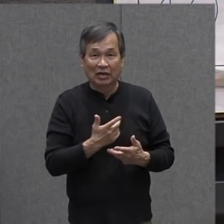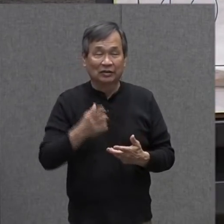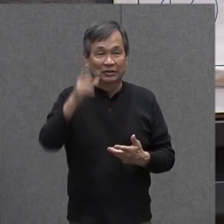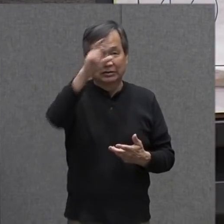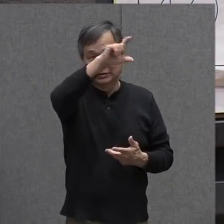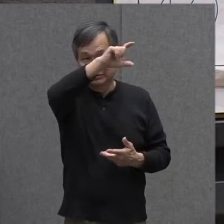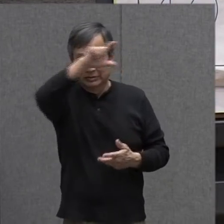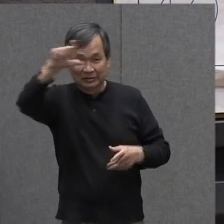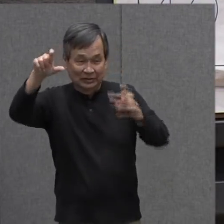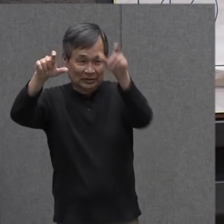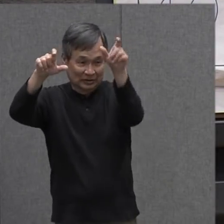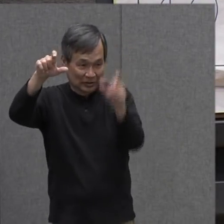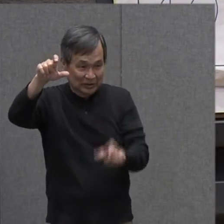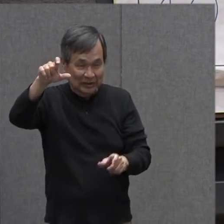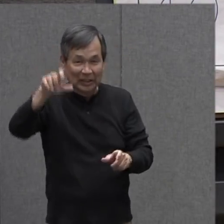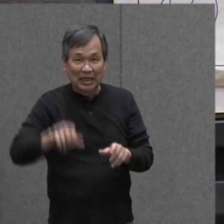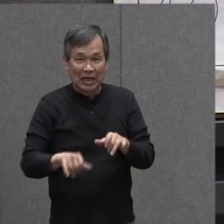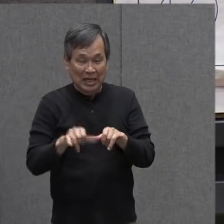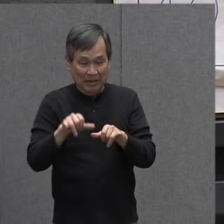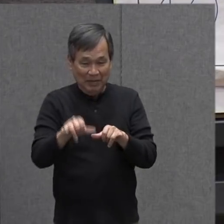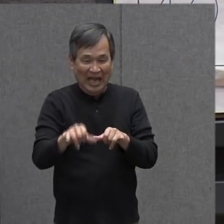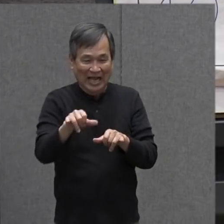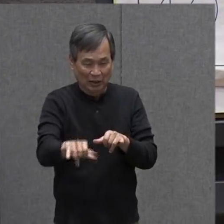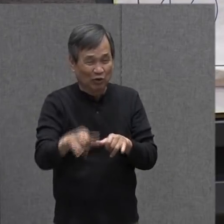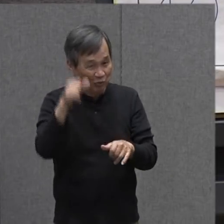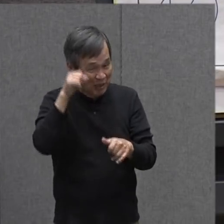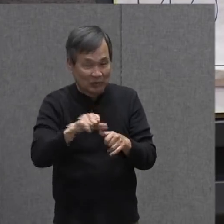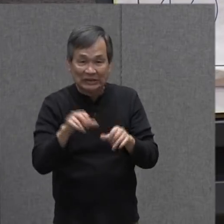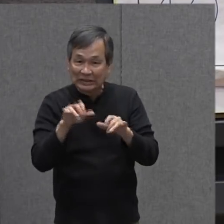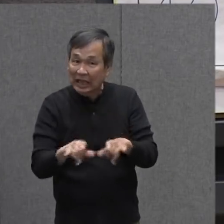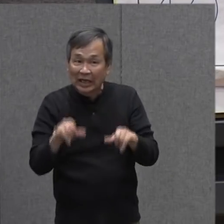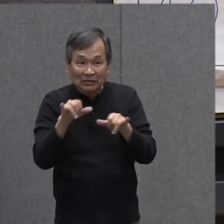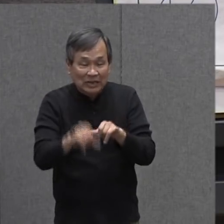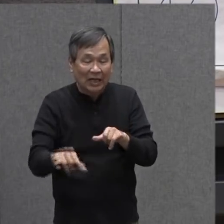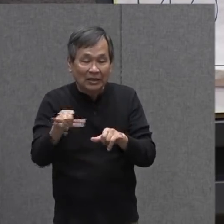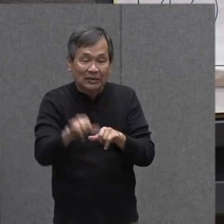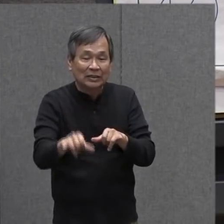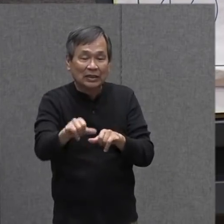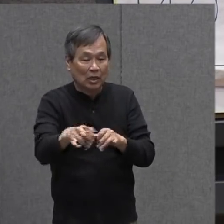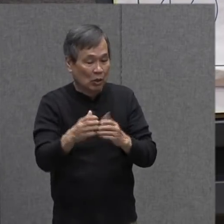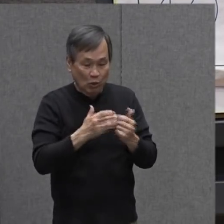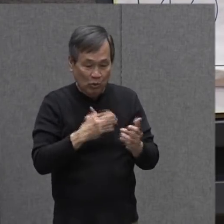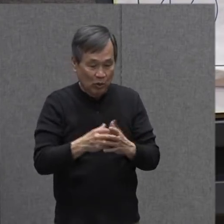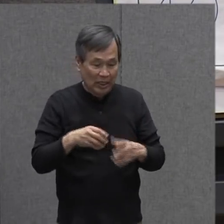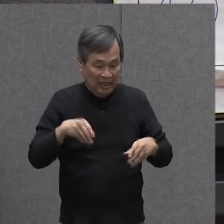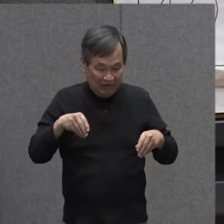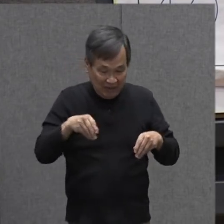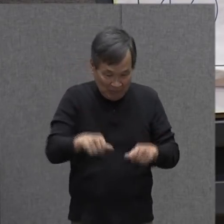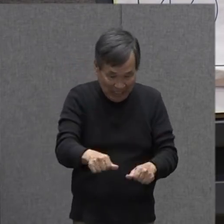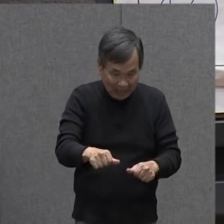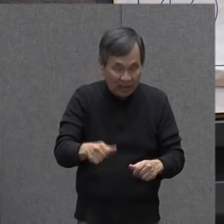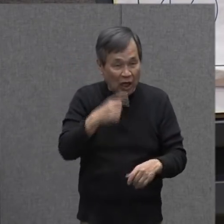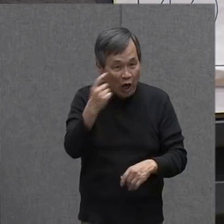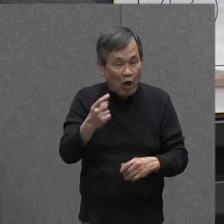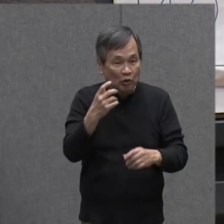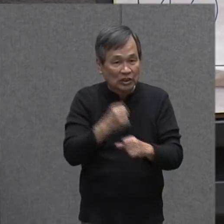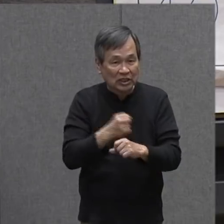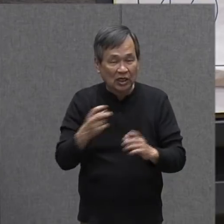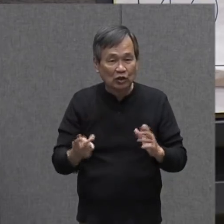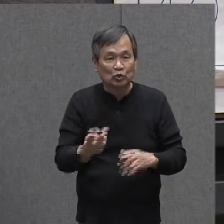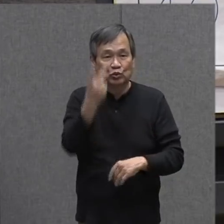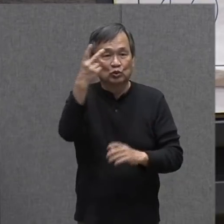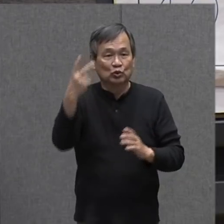Well, so if the 1 times the 2 would be a 2, 5 times the 3 would be 15, 2 times 5